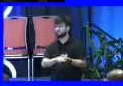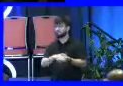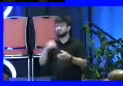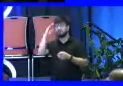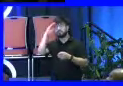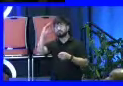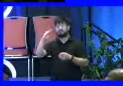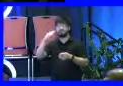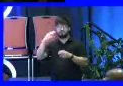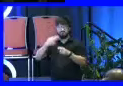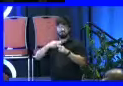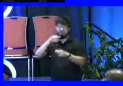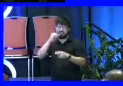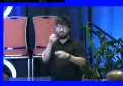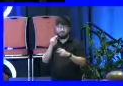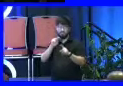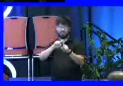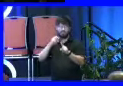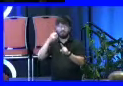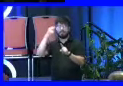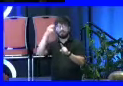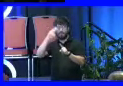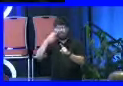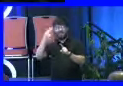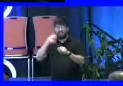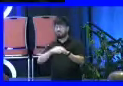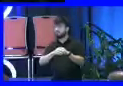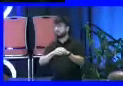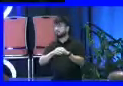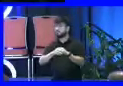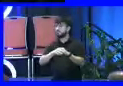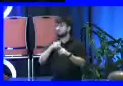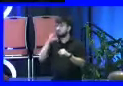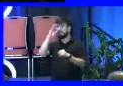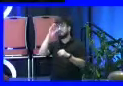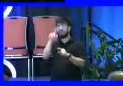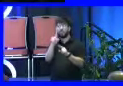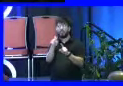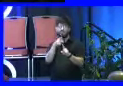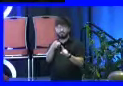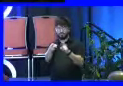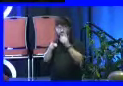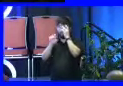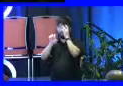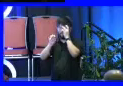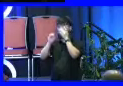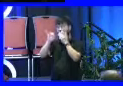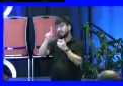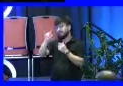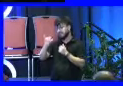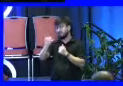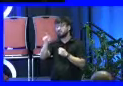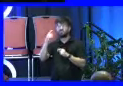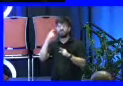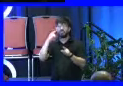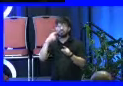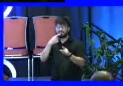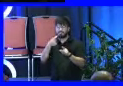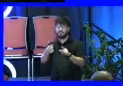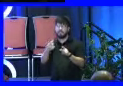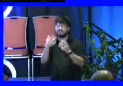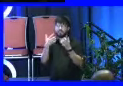Hi, John Fuji from Hawaii. Hi, Emily. Question for you. I heard you say that you're wanting